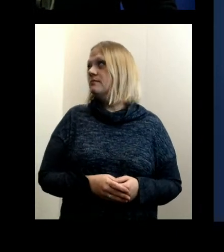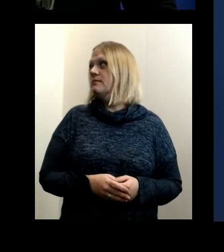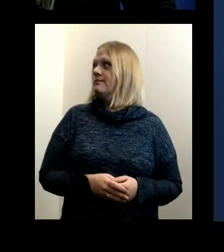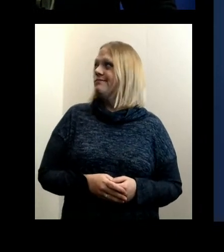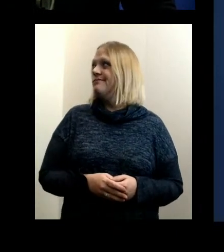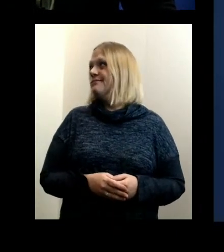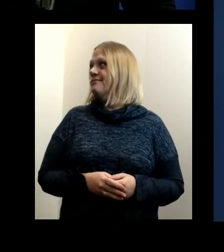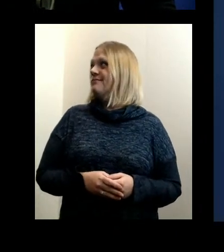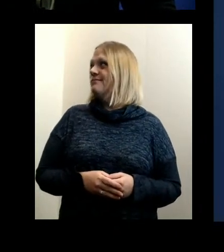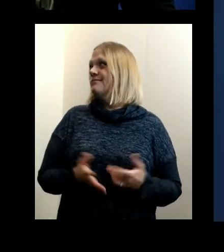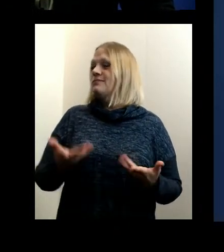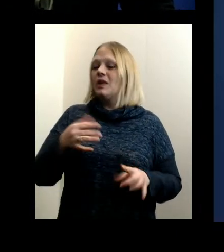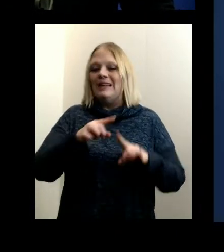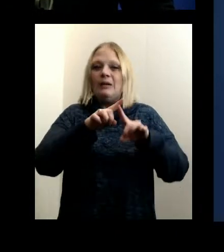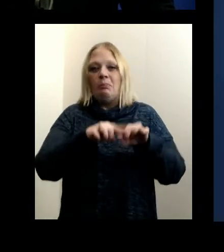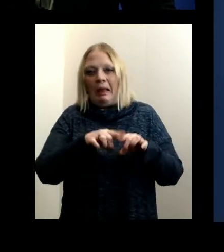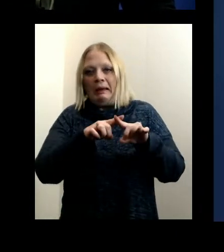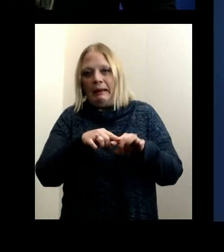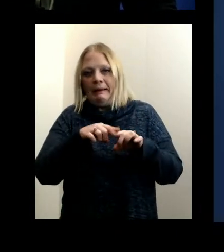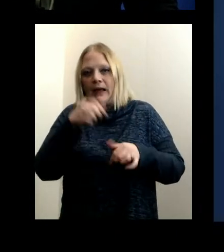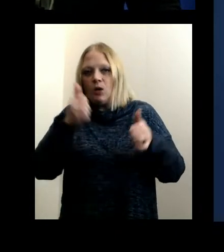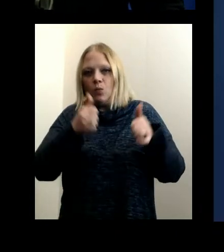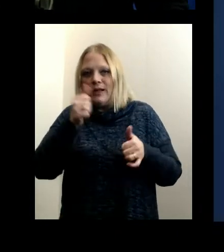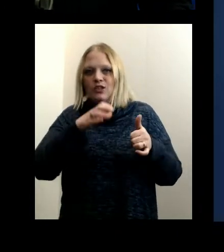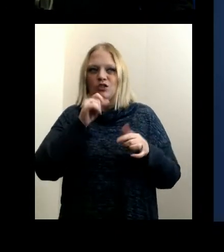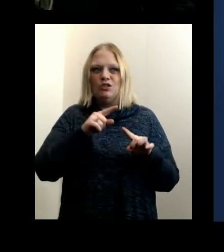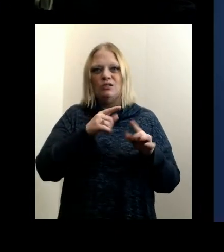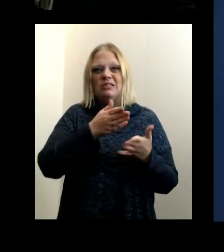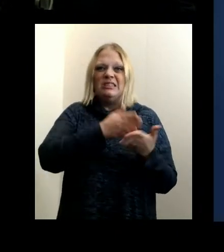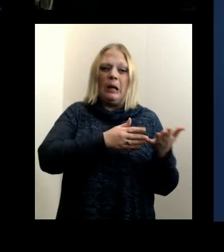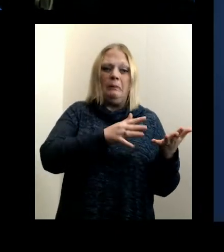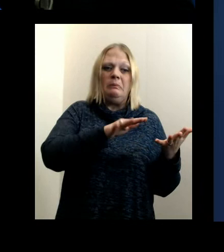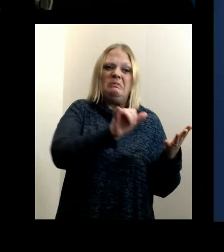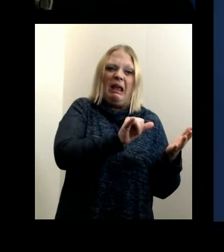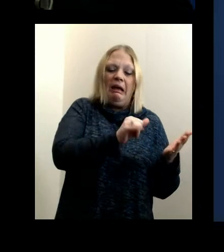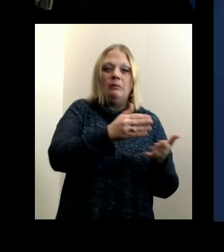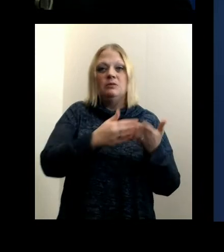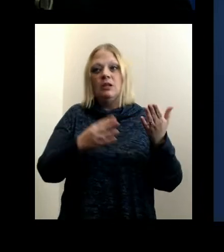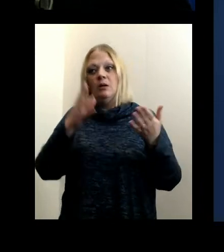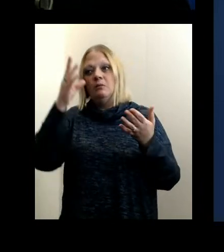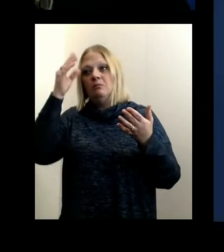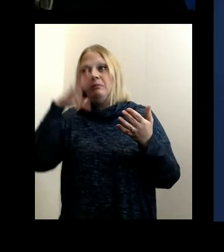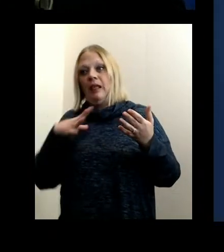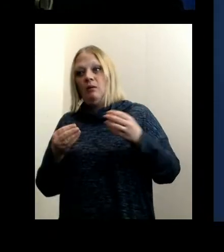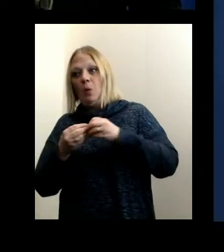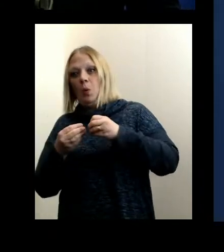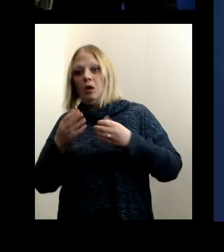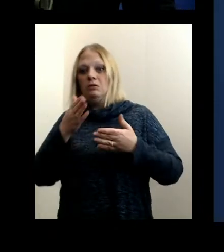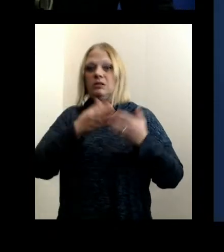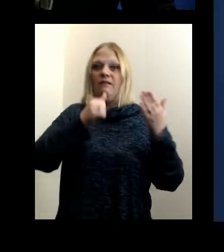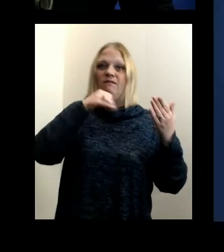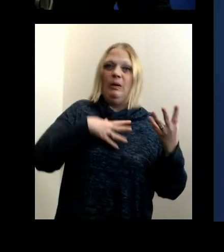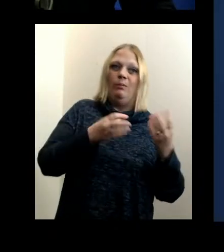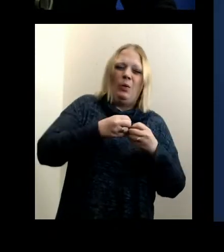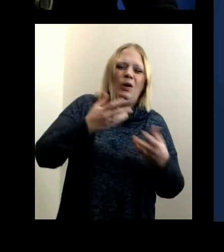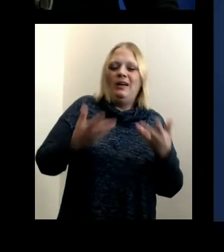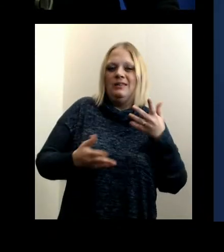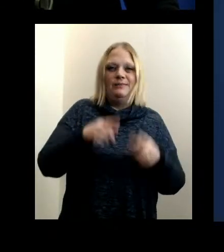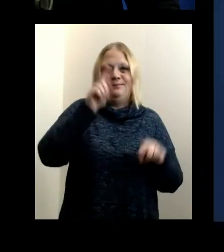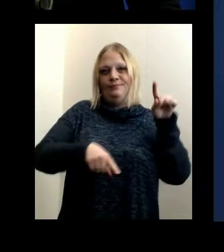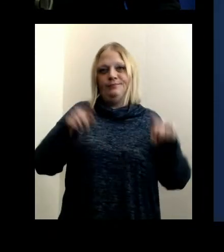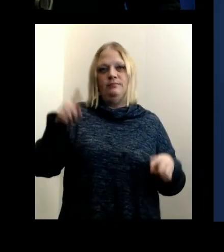it's kind of depending on the age category. Some of them it's roughly same, some where males are more, some where females are more. But we do see that